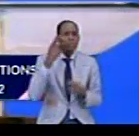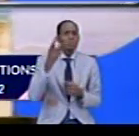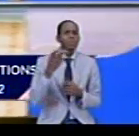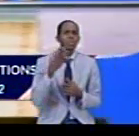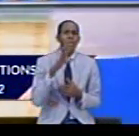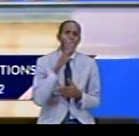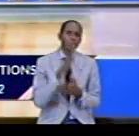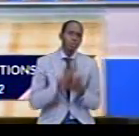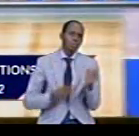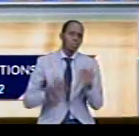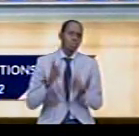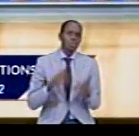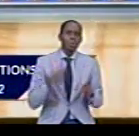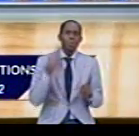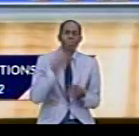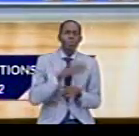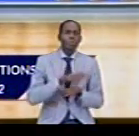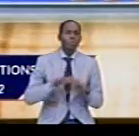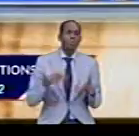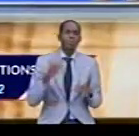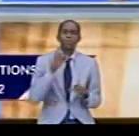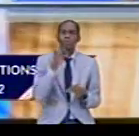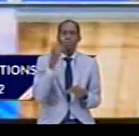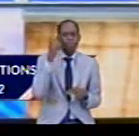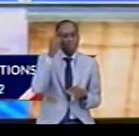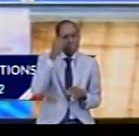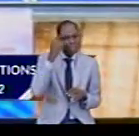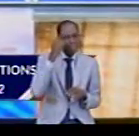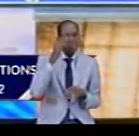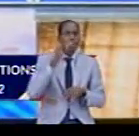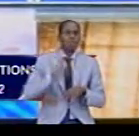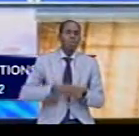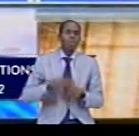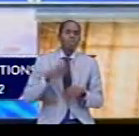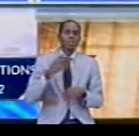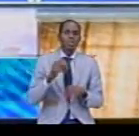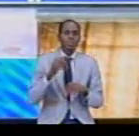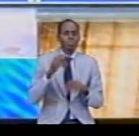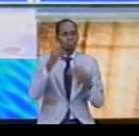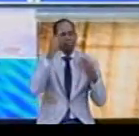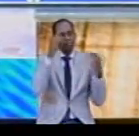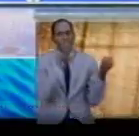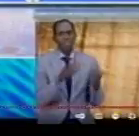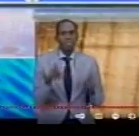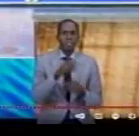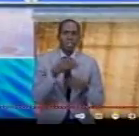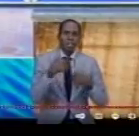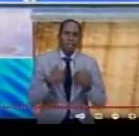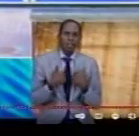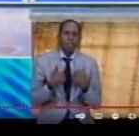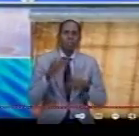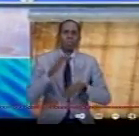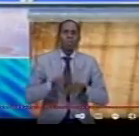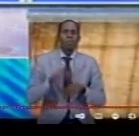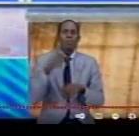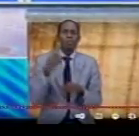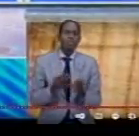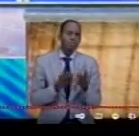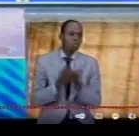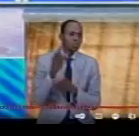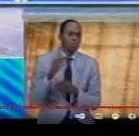who do not think through or the face they have of the fruits of the Gospel